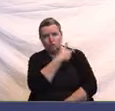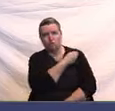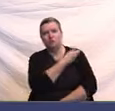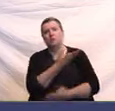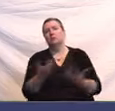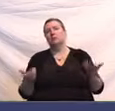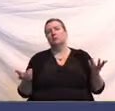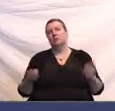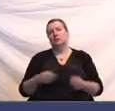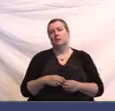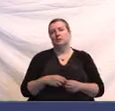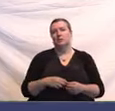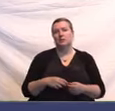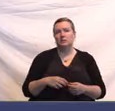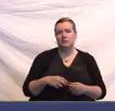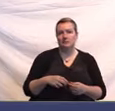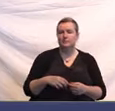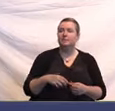afternoon, Governor.